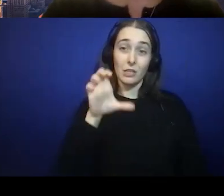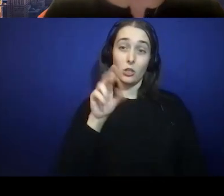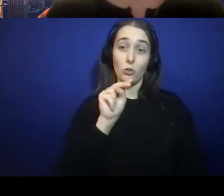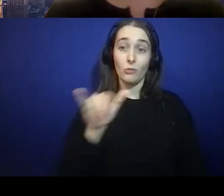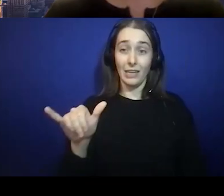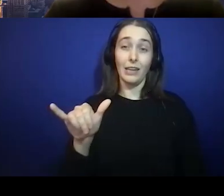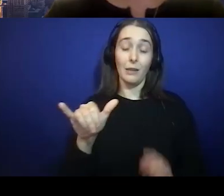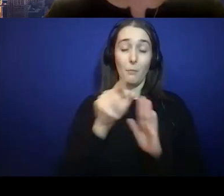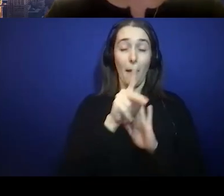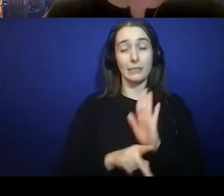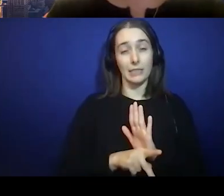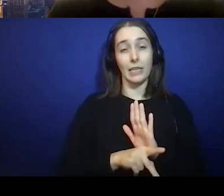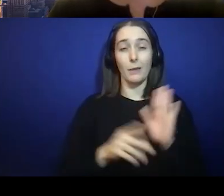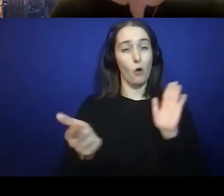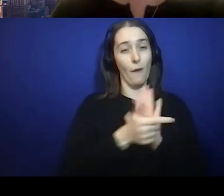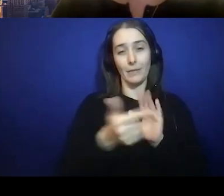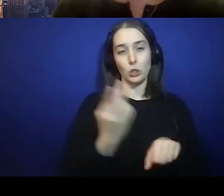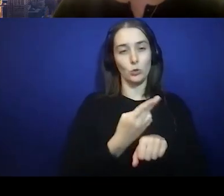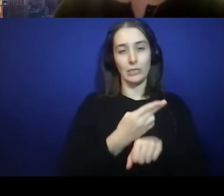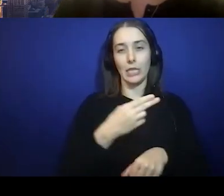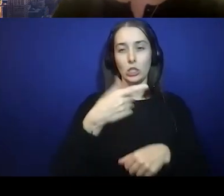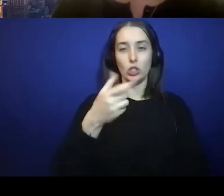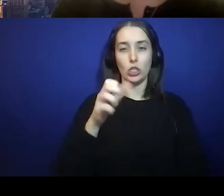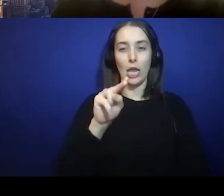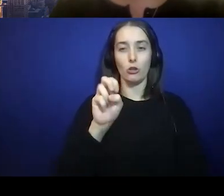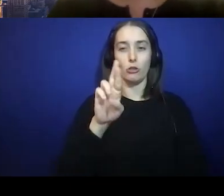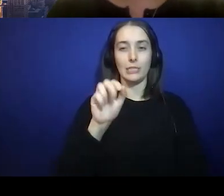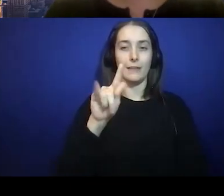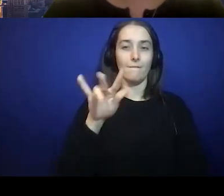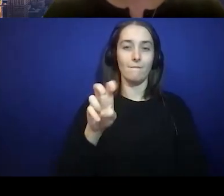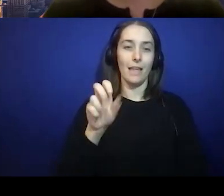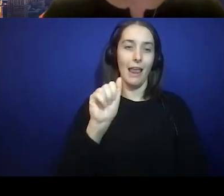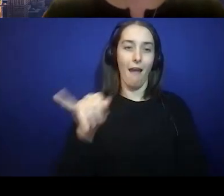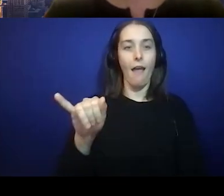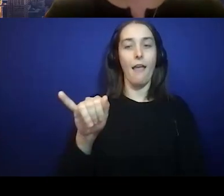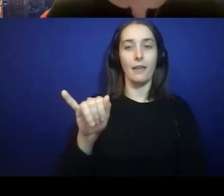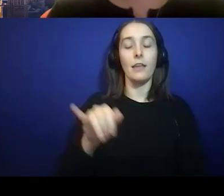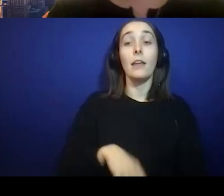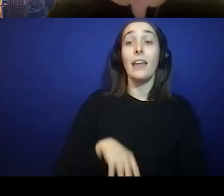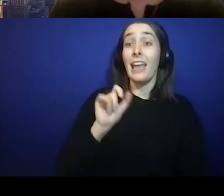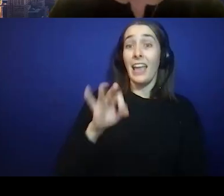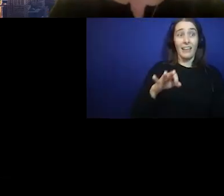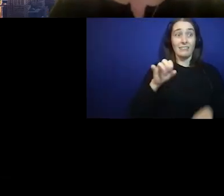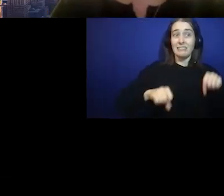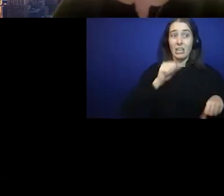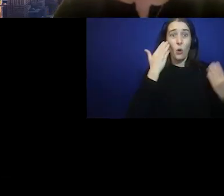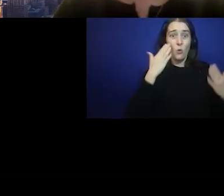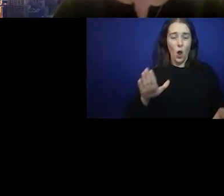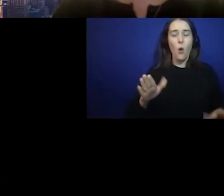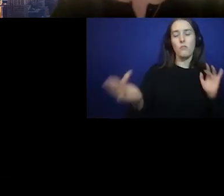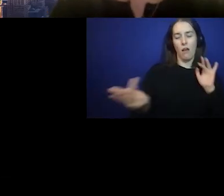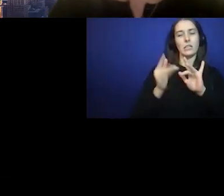generative AI tools in your coursework. And if you're unsure, always reach out to your instructor and ask, is this permitted for